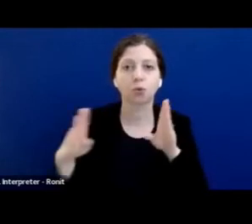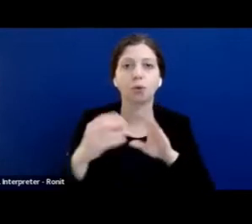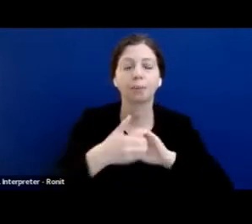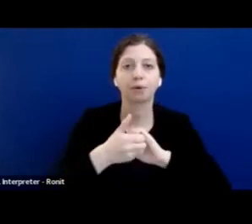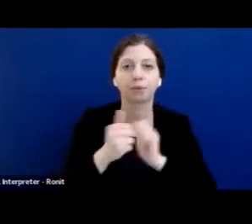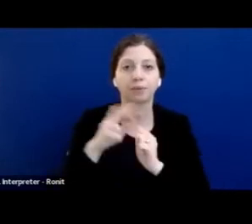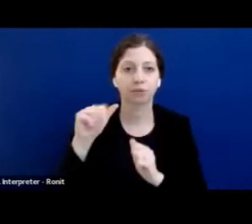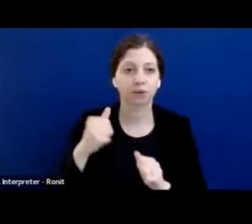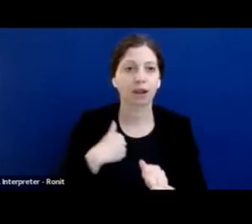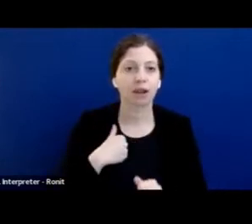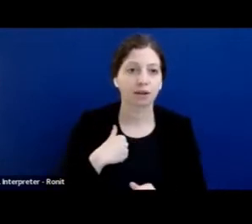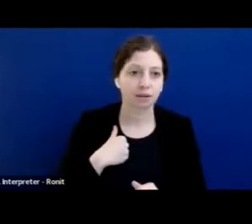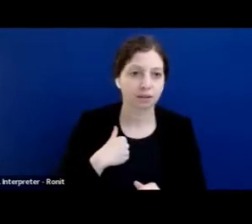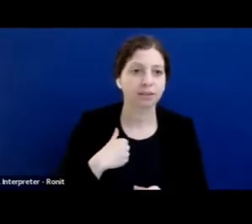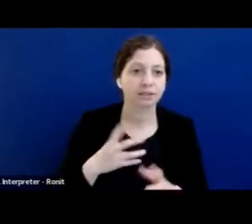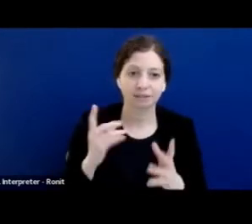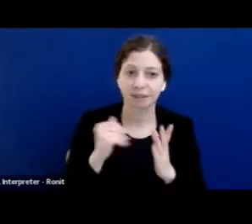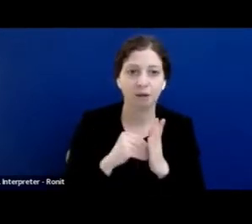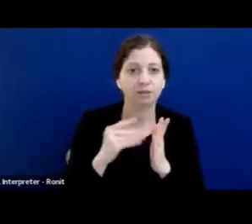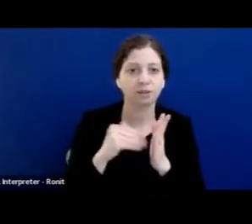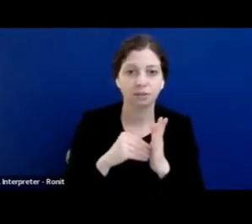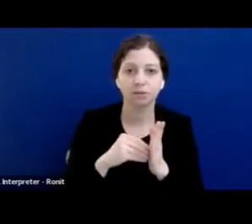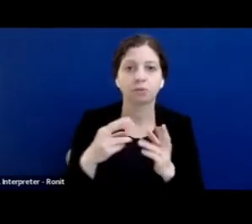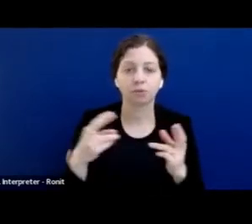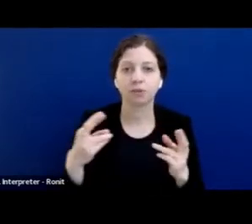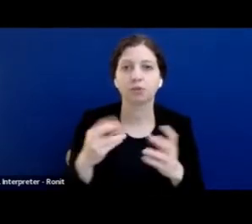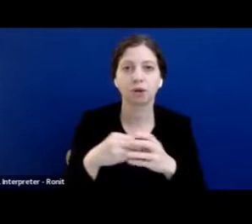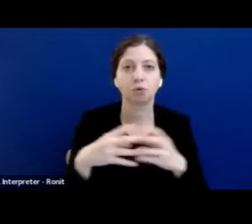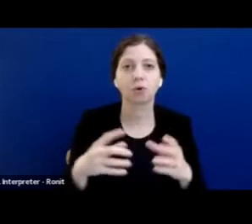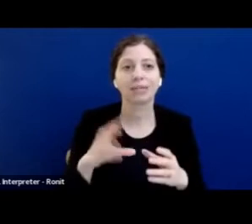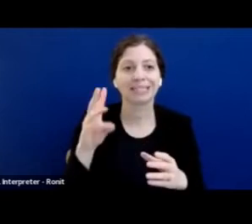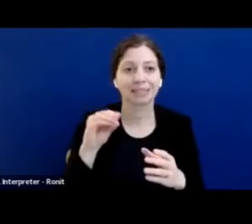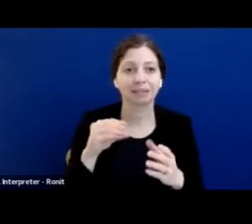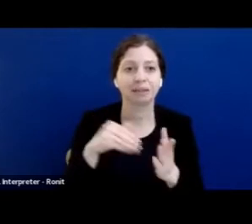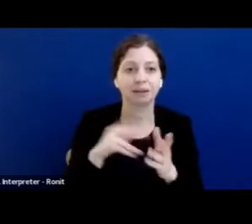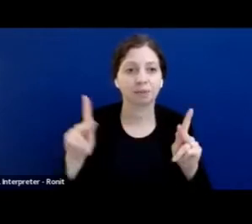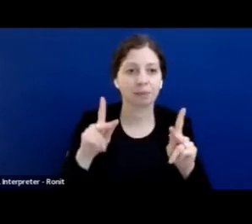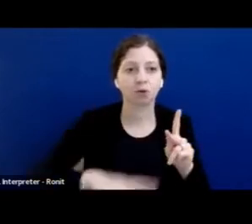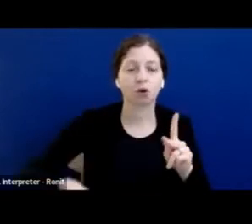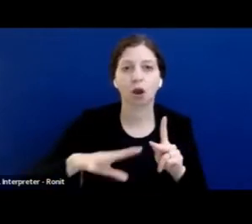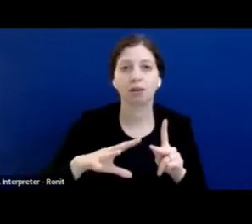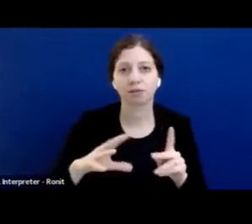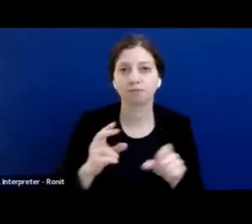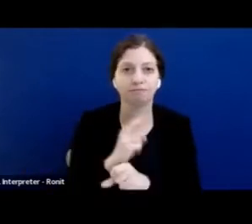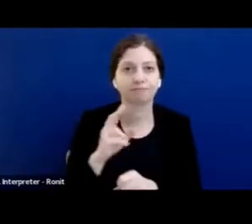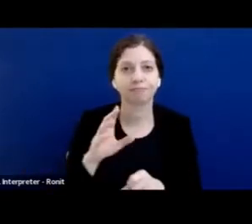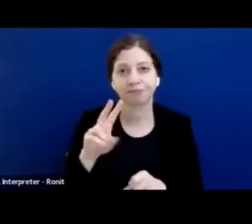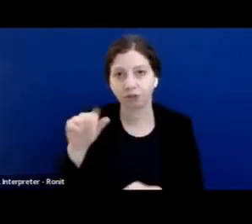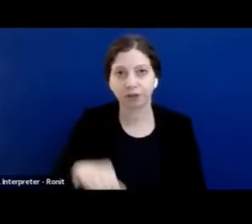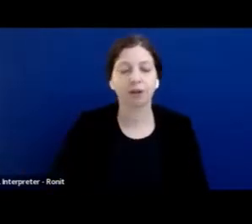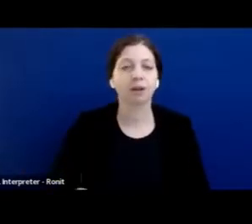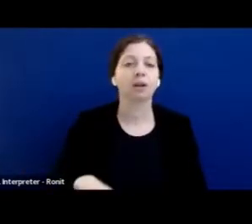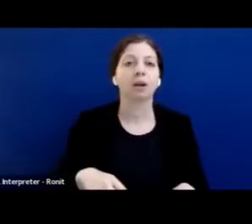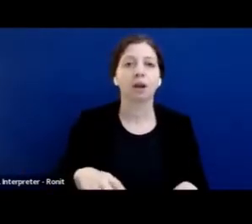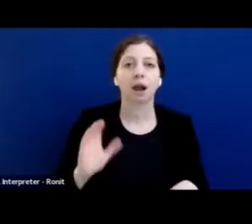27,000 resources and growing, and is used by over 60,000 people annually across the entire Commonwealth. Using our federal